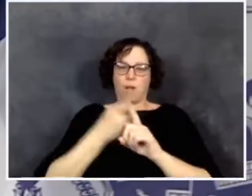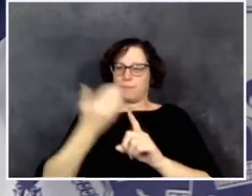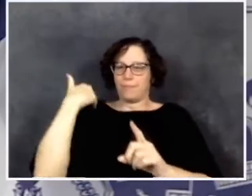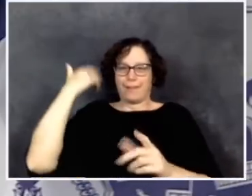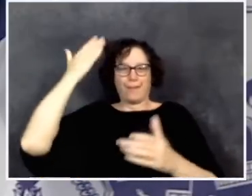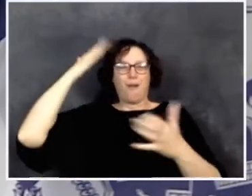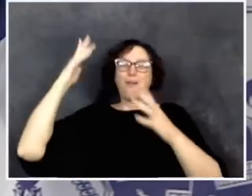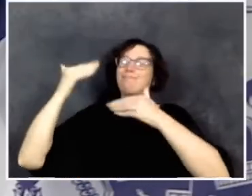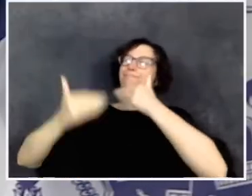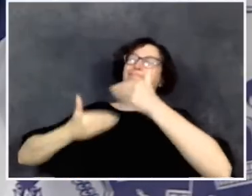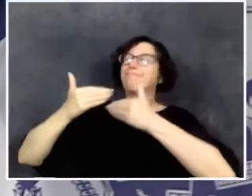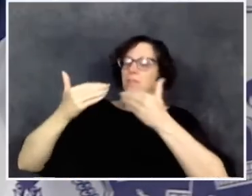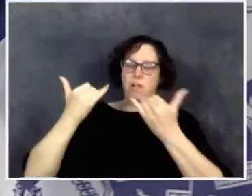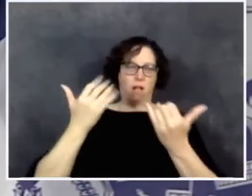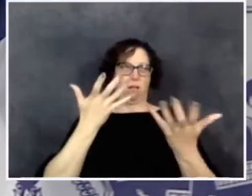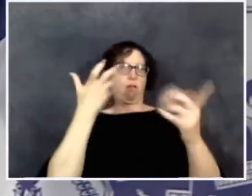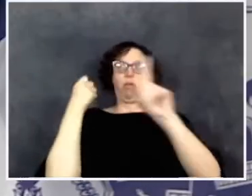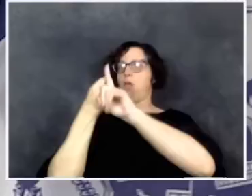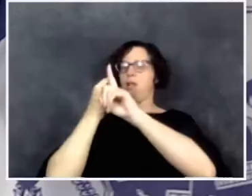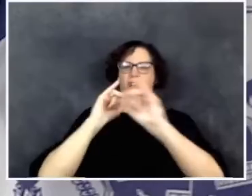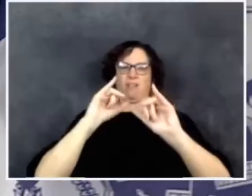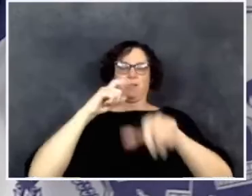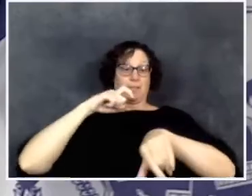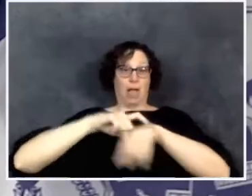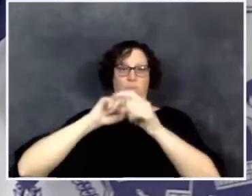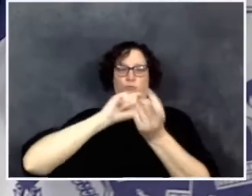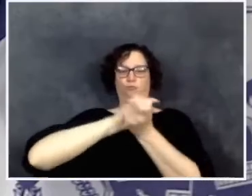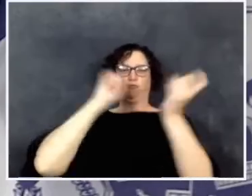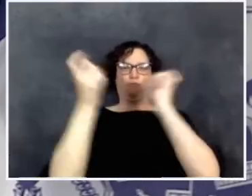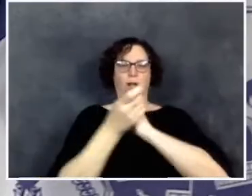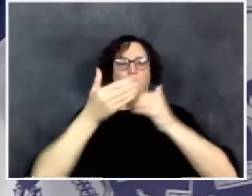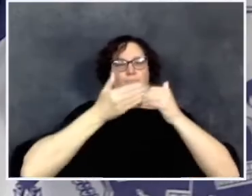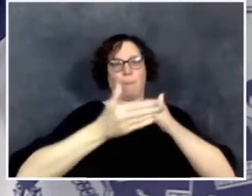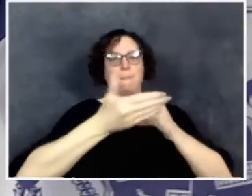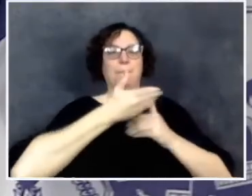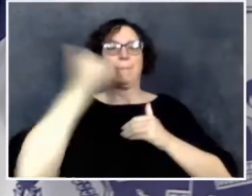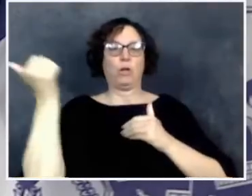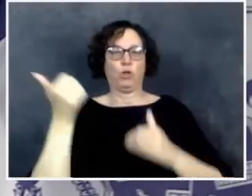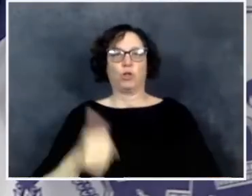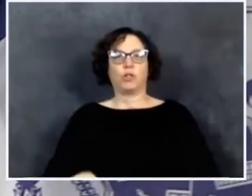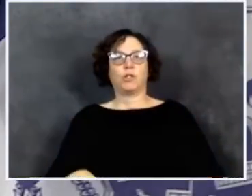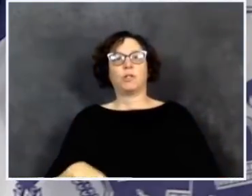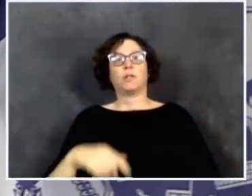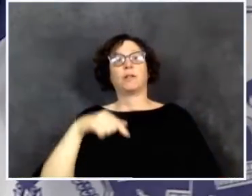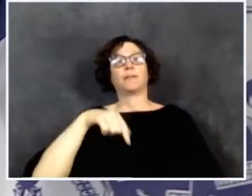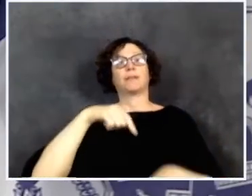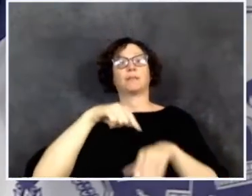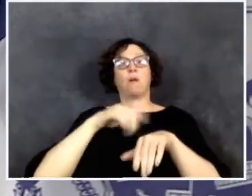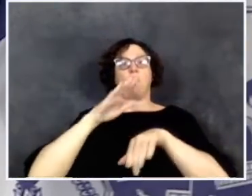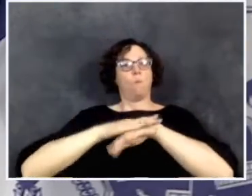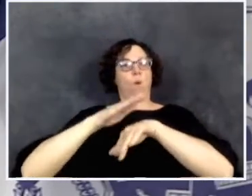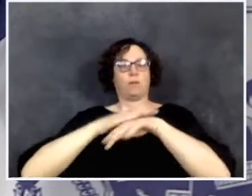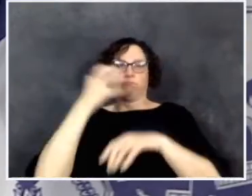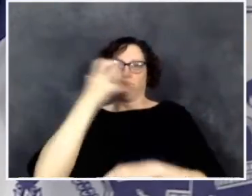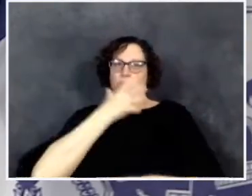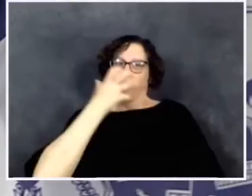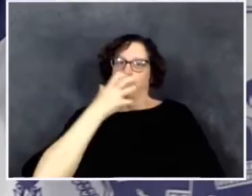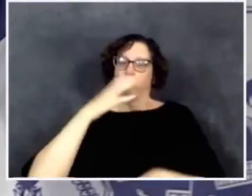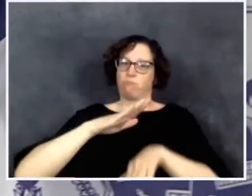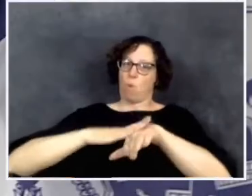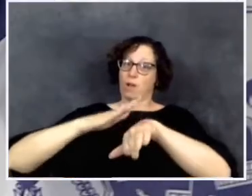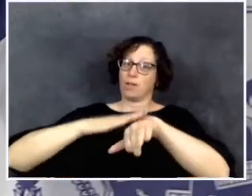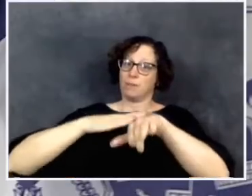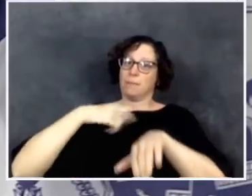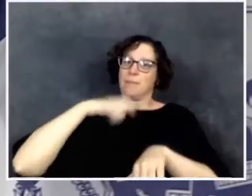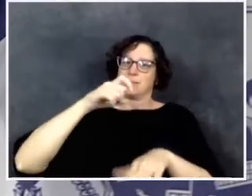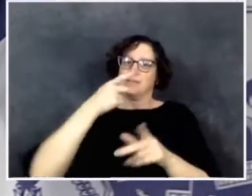could be others out there as well. So we have gotten an immense warning sign that we have to have our own ability to